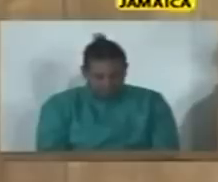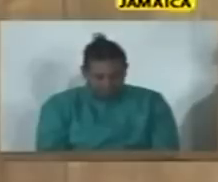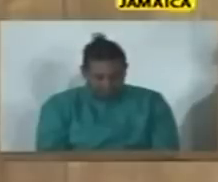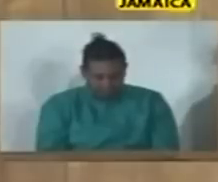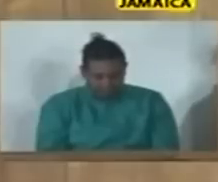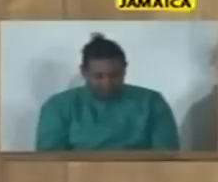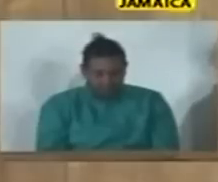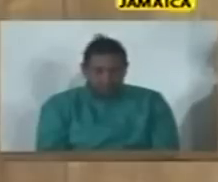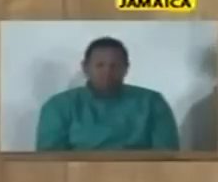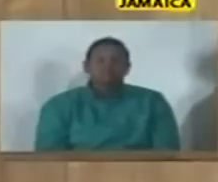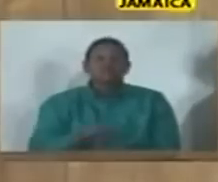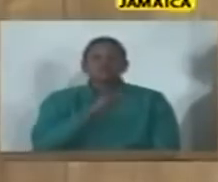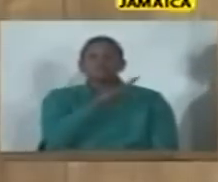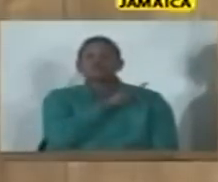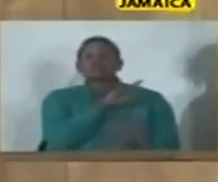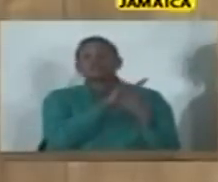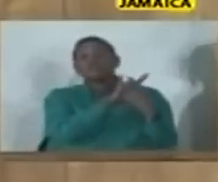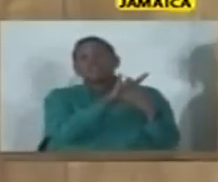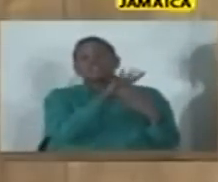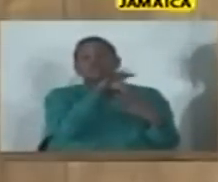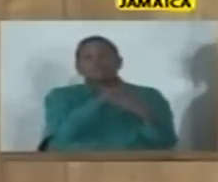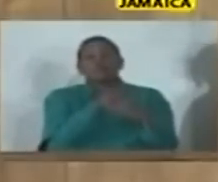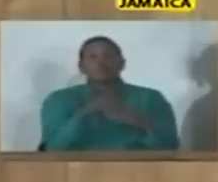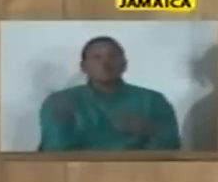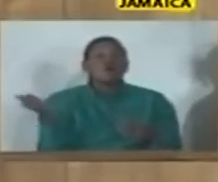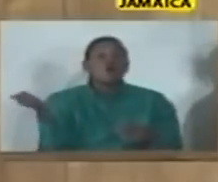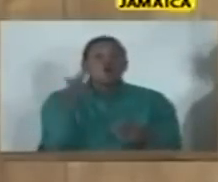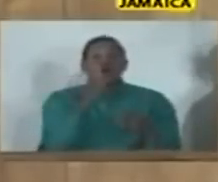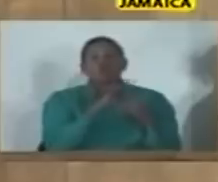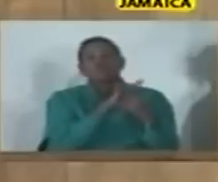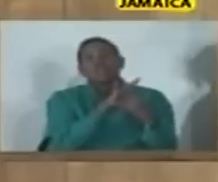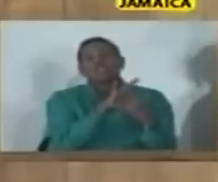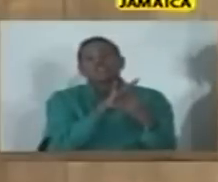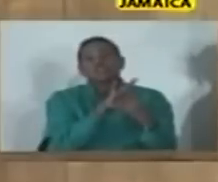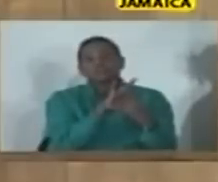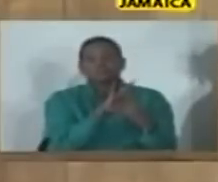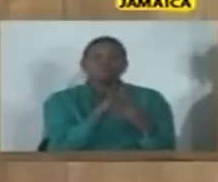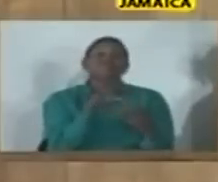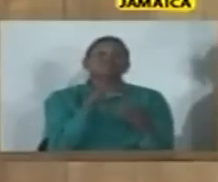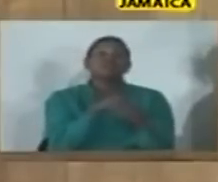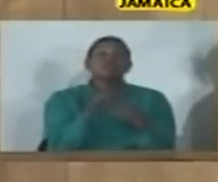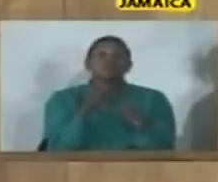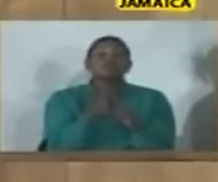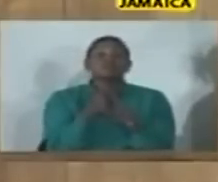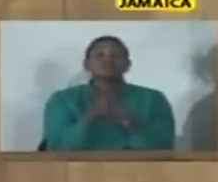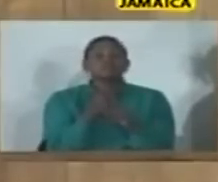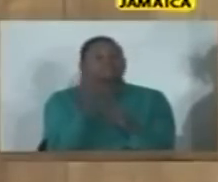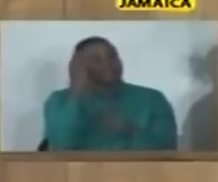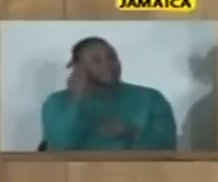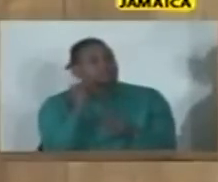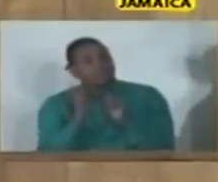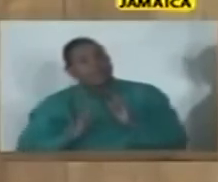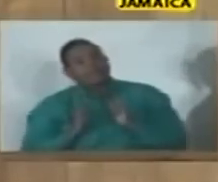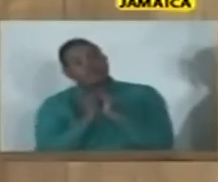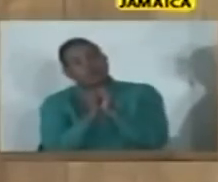Personal relationship includes every relationship involving cohabitation.